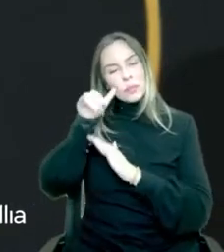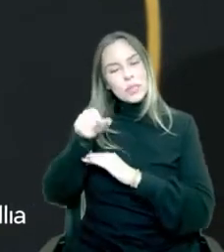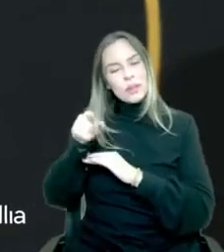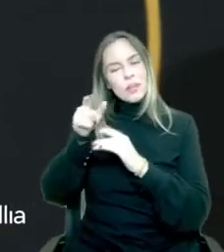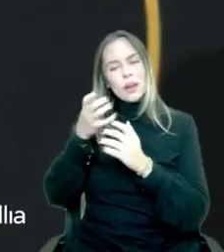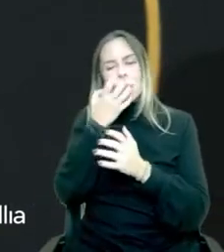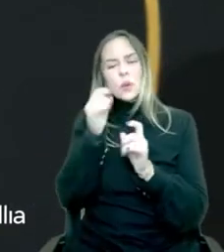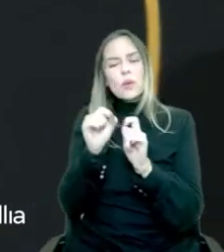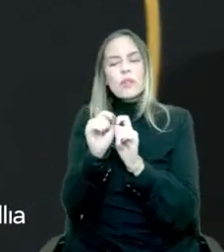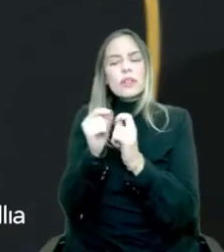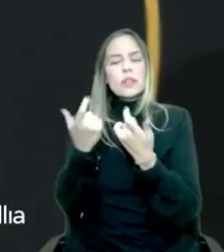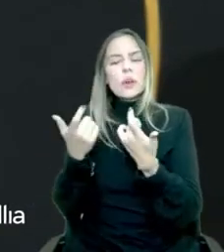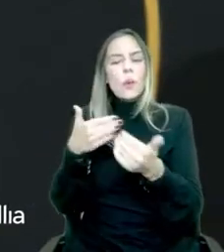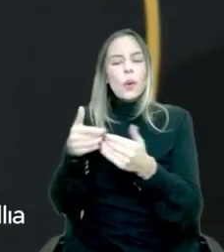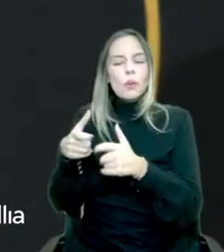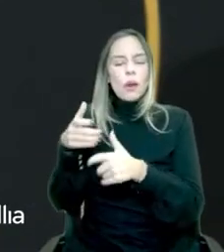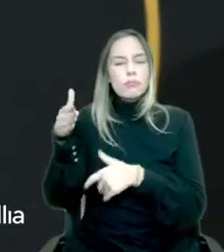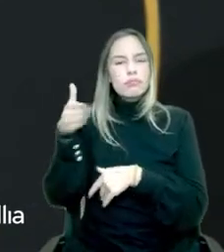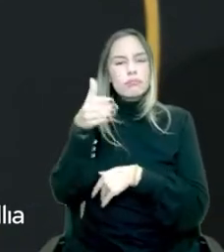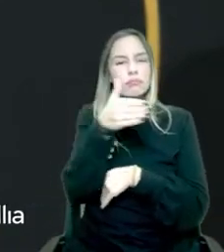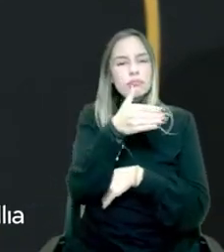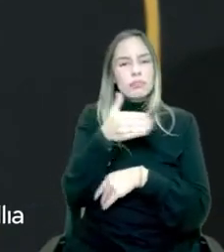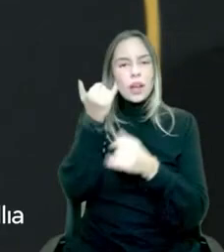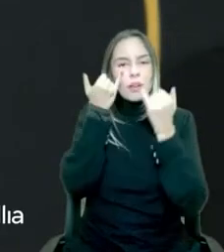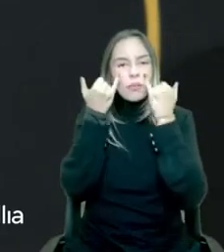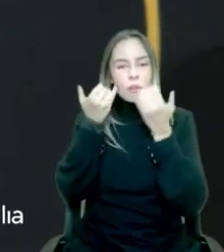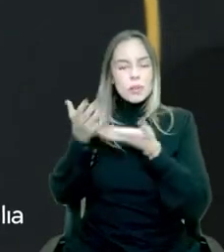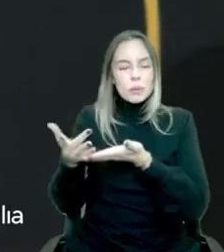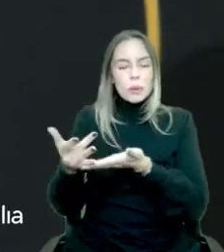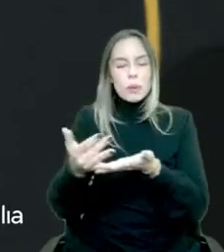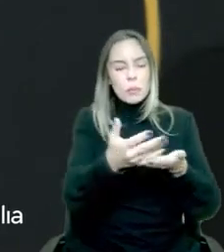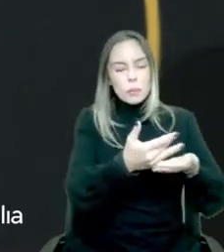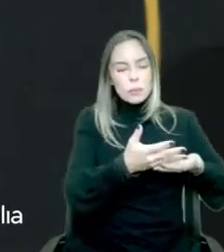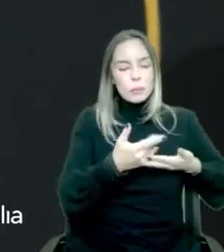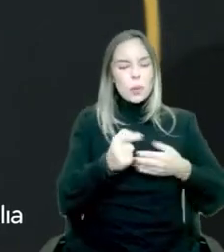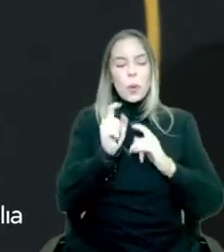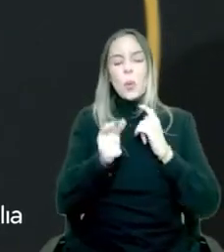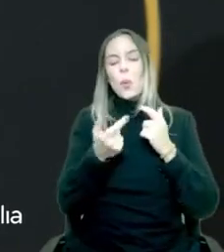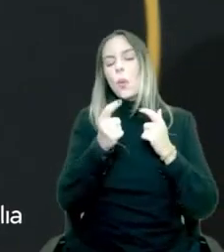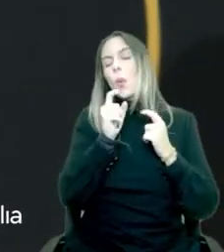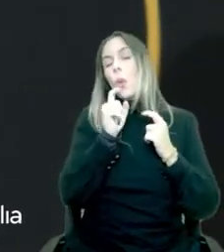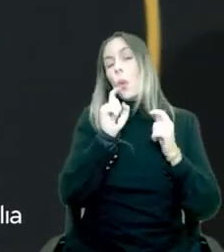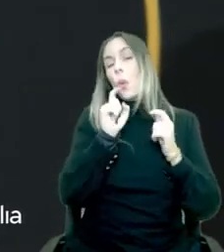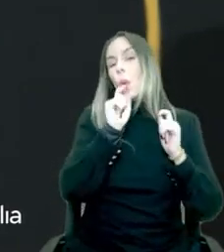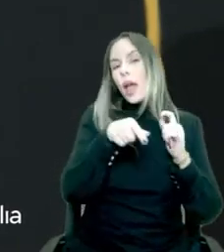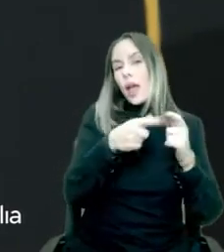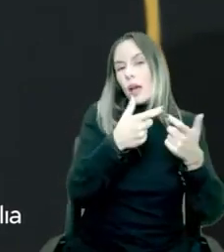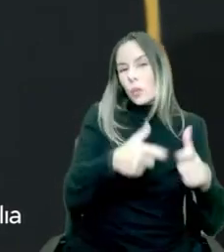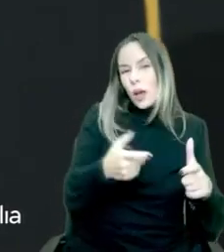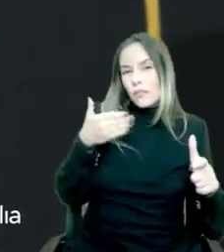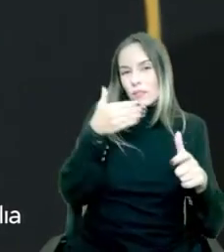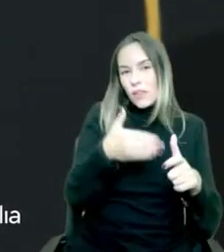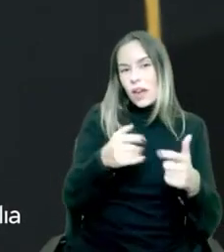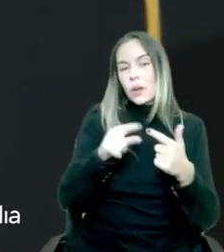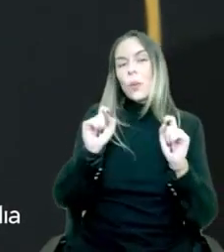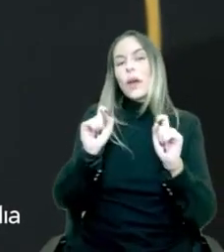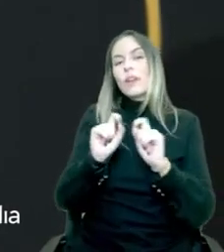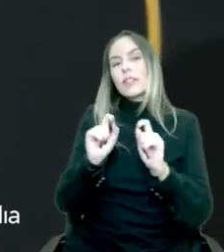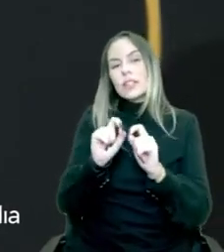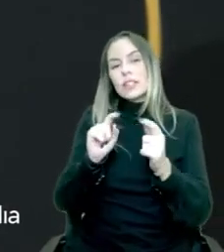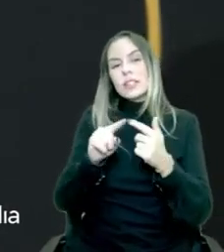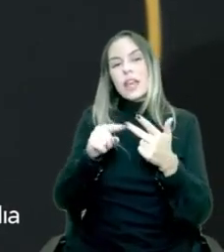with the information it knows about where your dog is, so now it knows what your dog's doing, where your dog's going, and communicate that information back to you in real